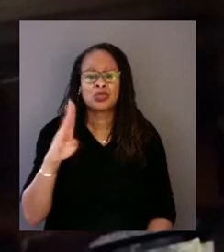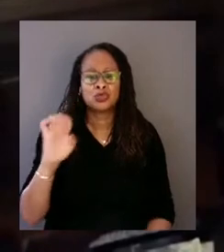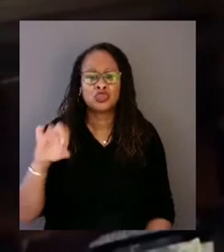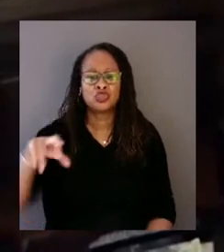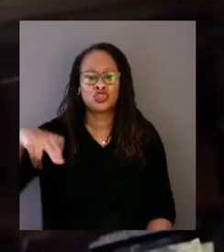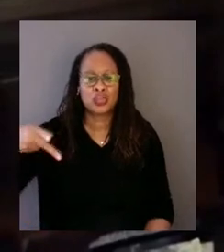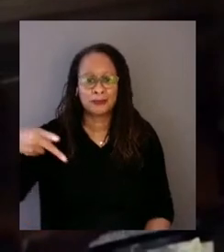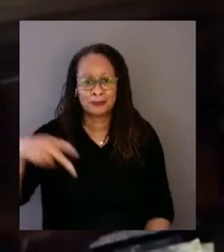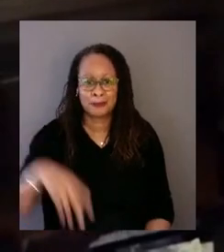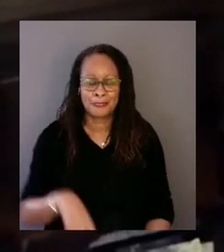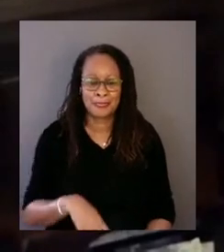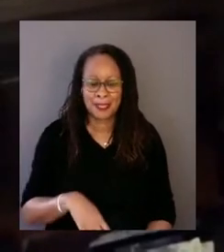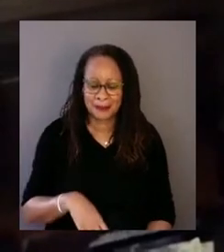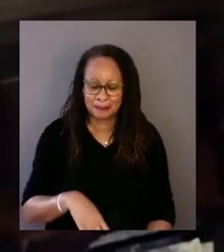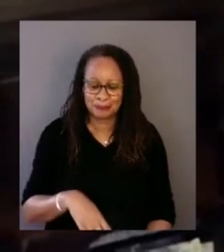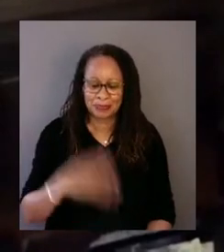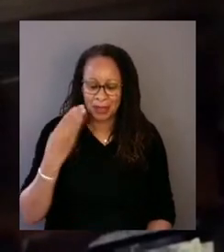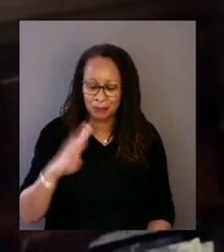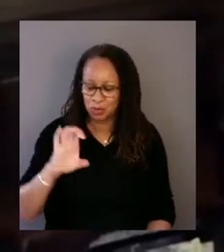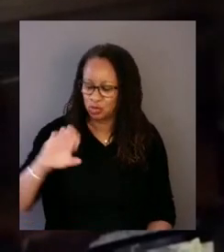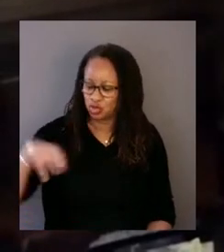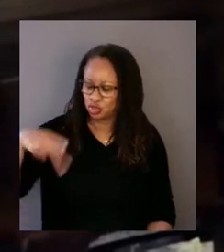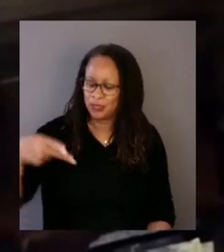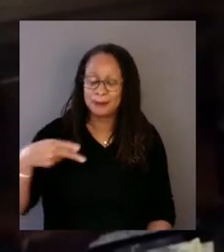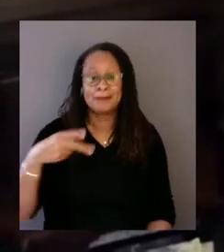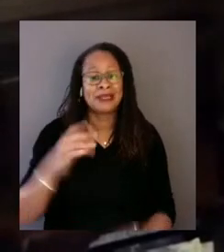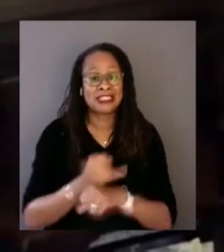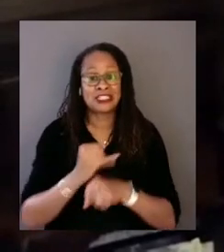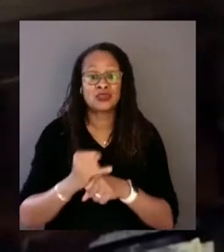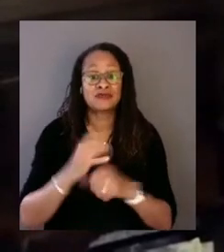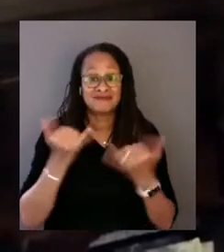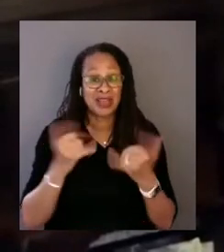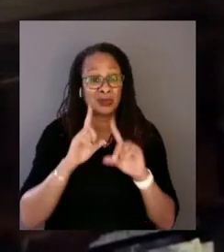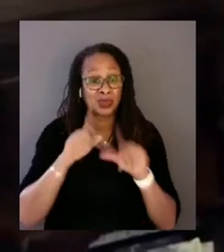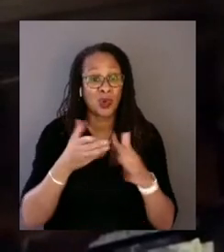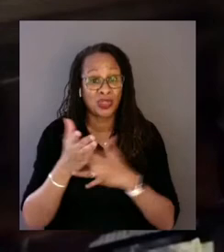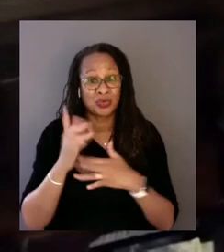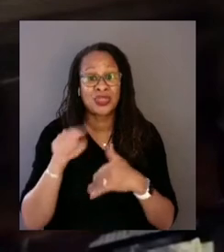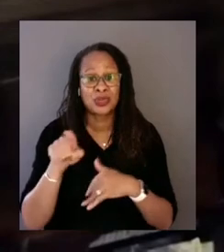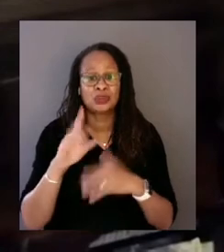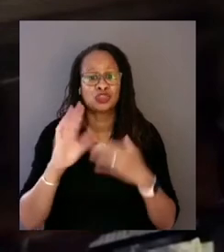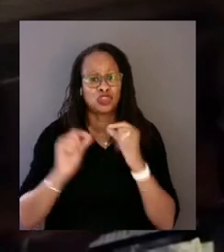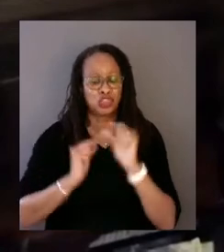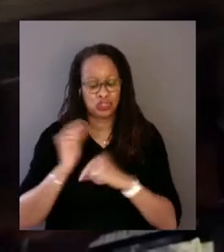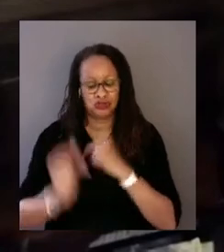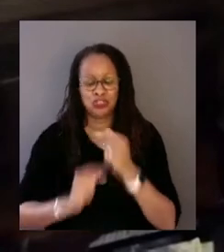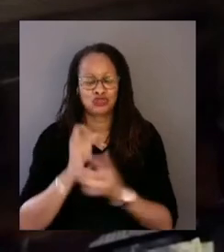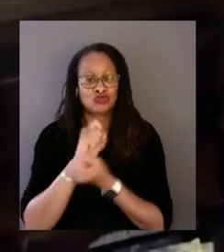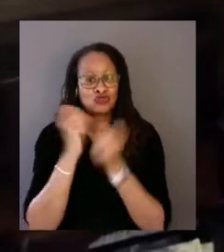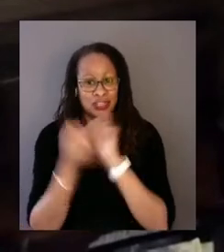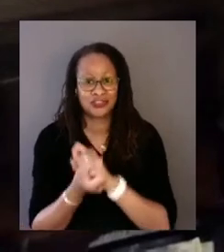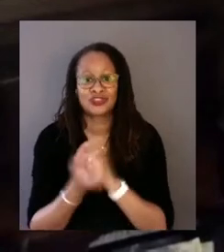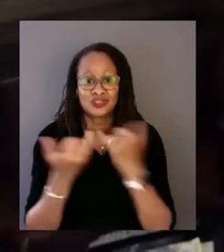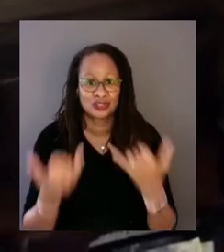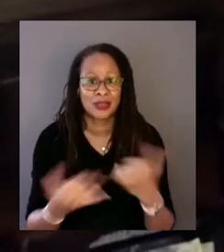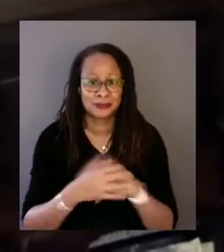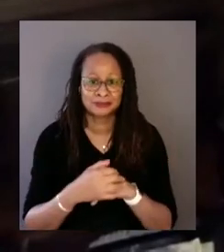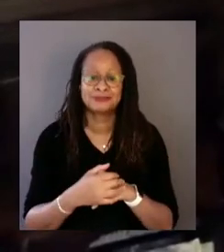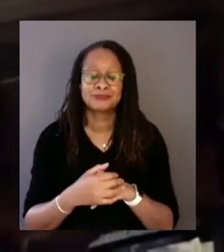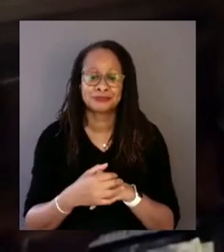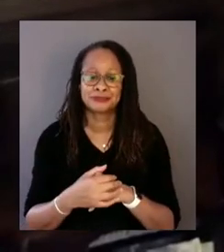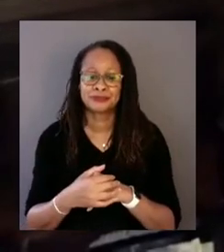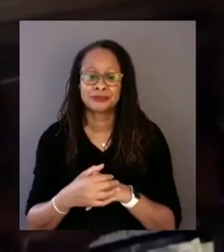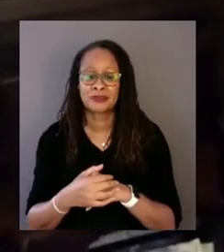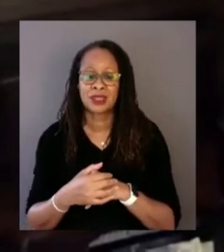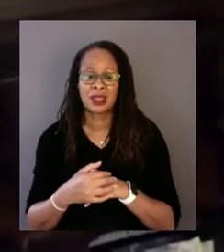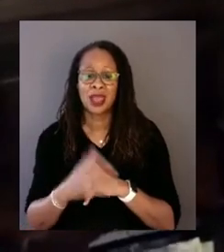chip institution is going through those generational changes, and you know, those are going to butt